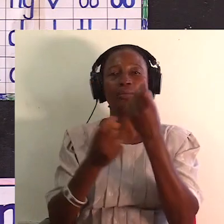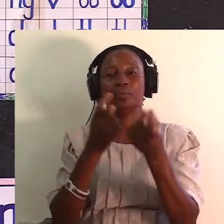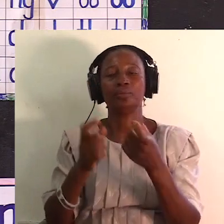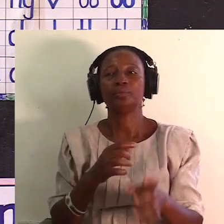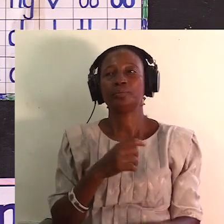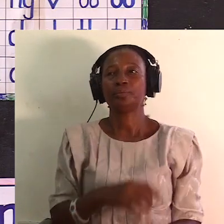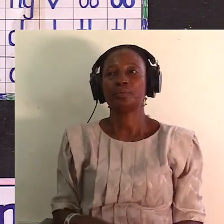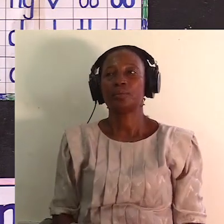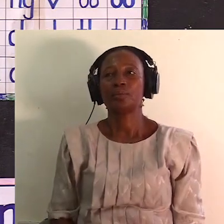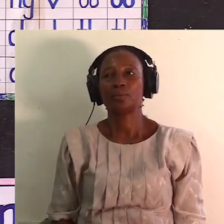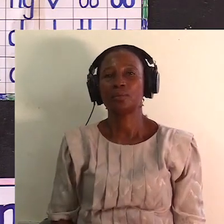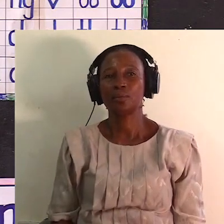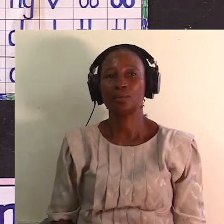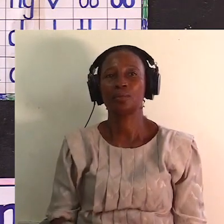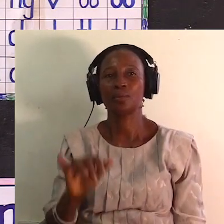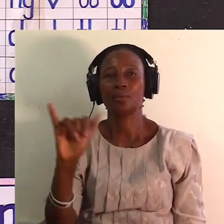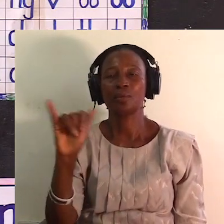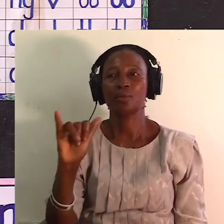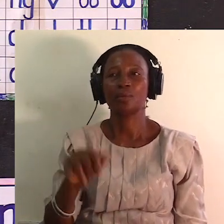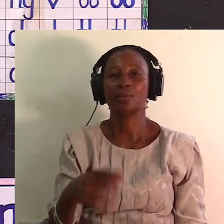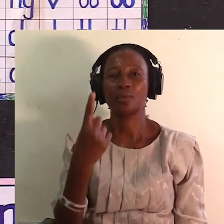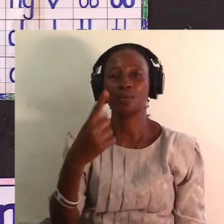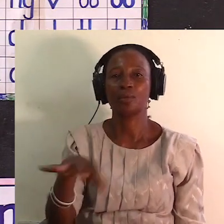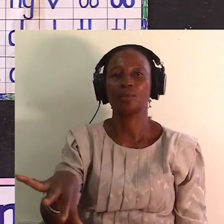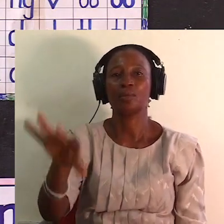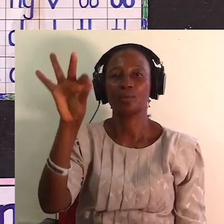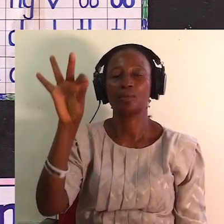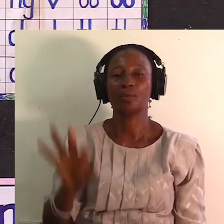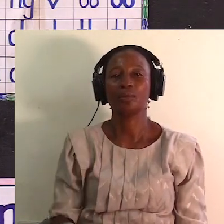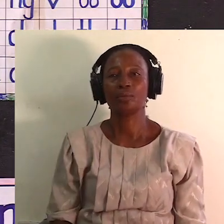revised. Which one can we take?